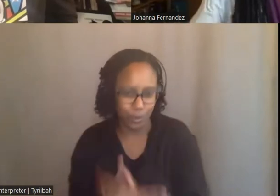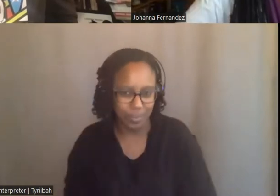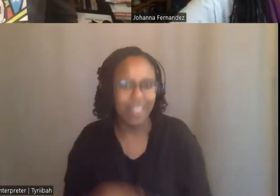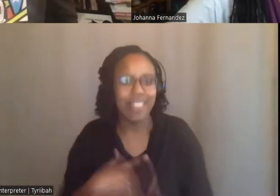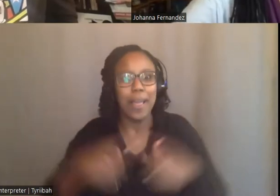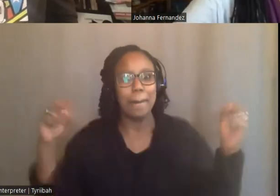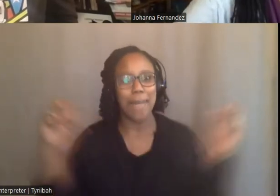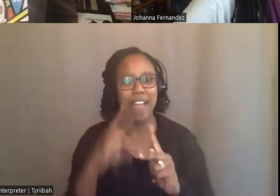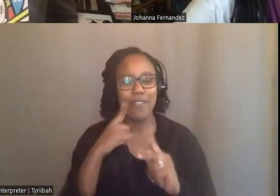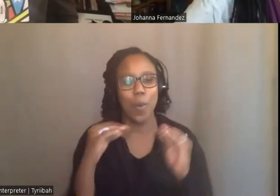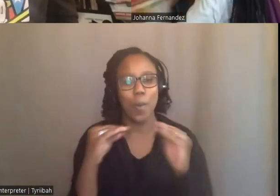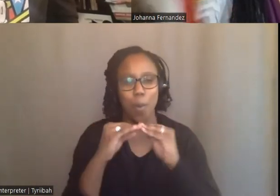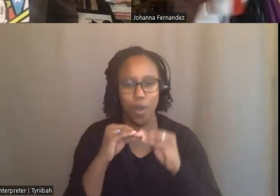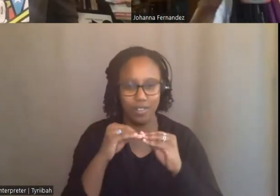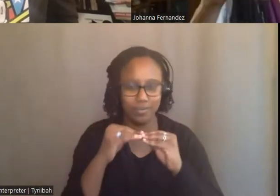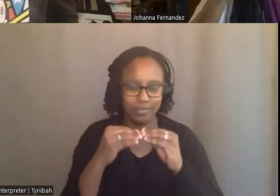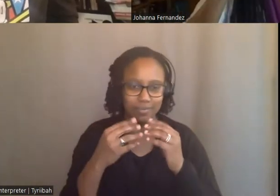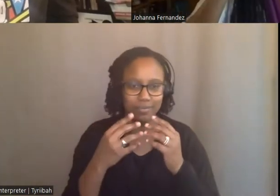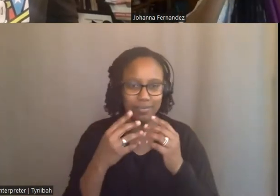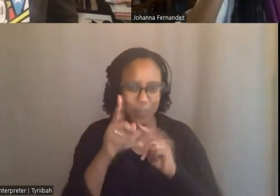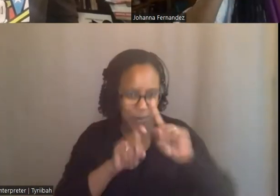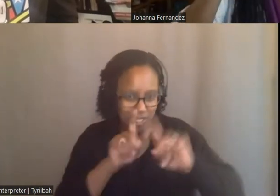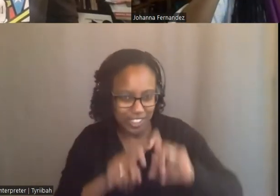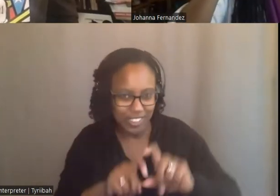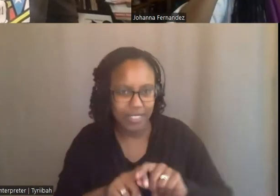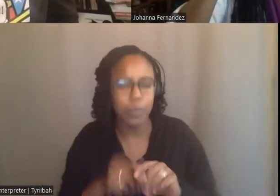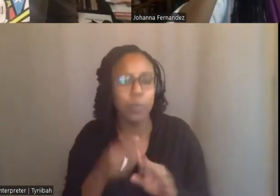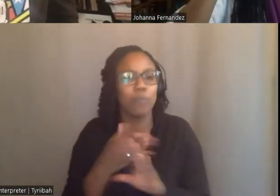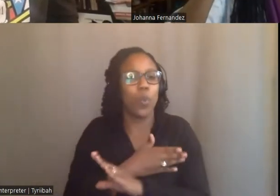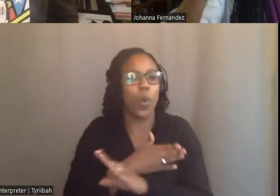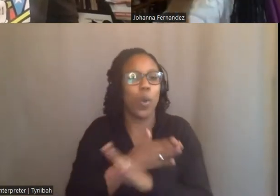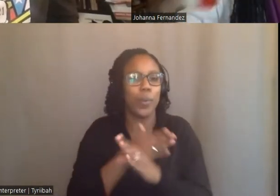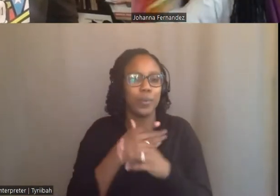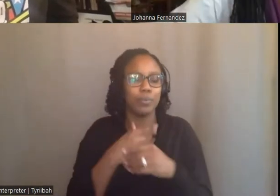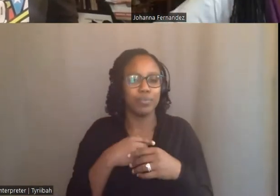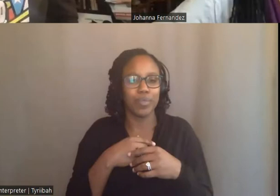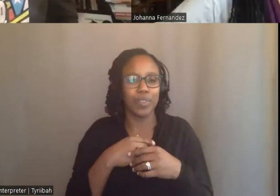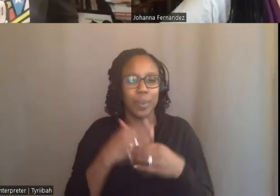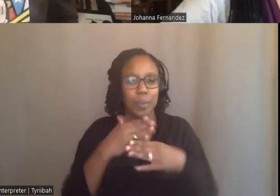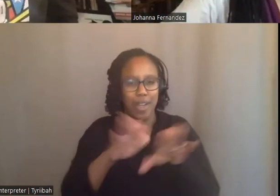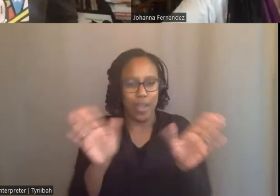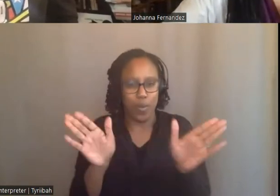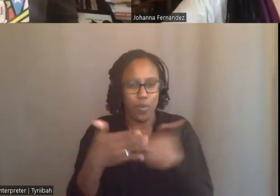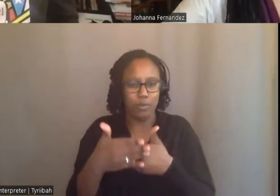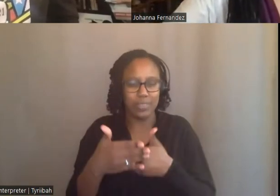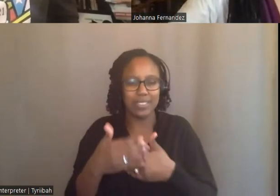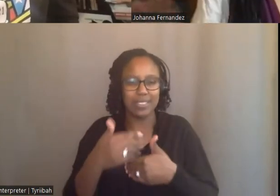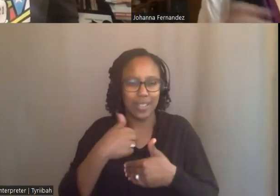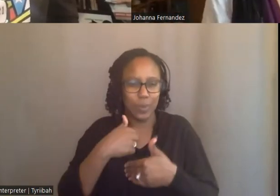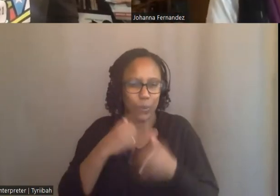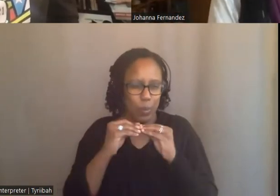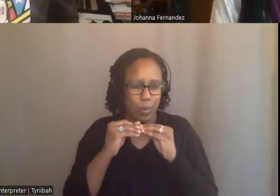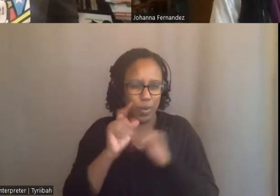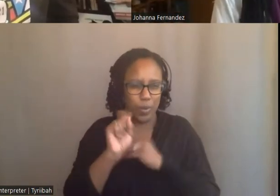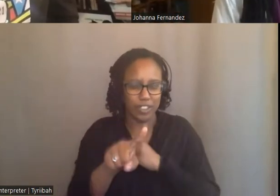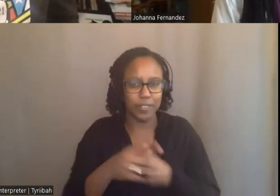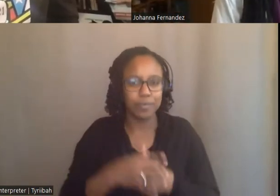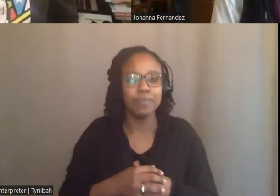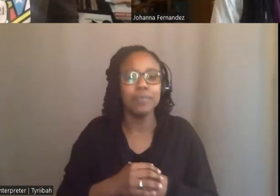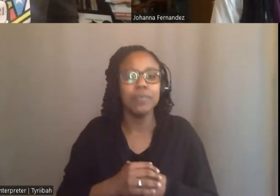question before the break, and then I'll have a few more for you afterwards.